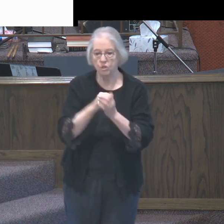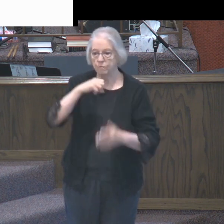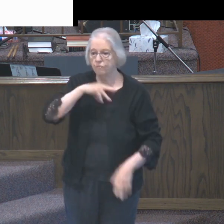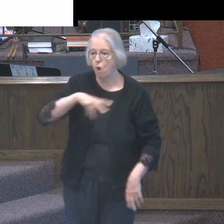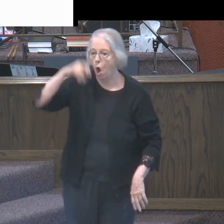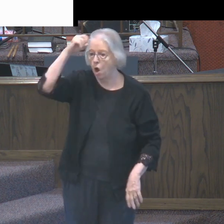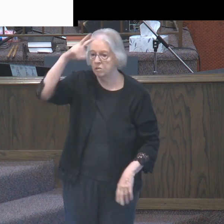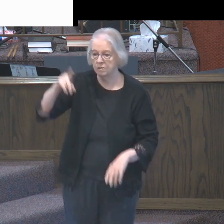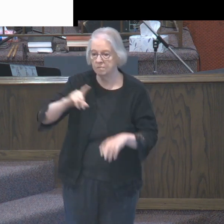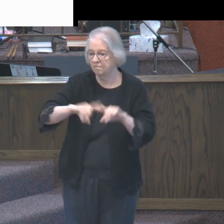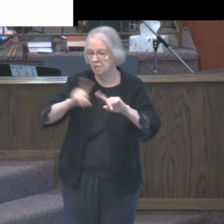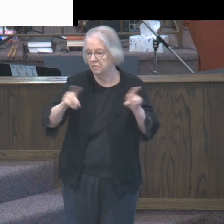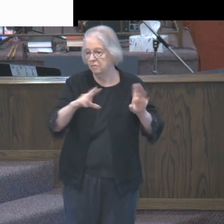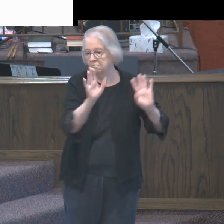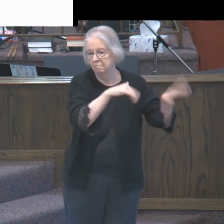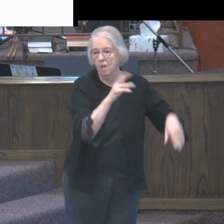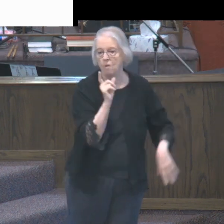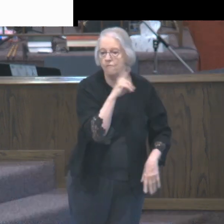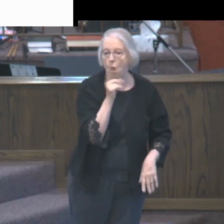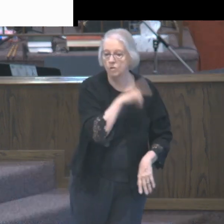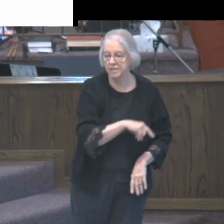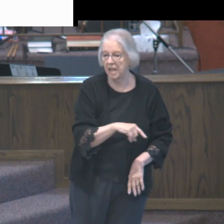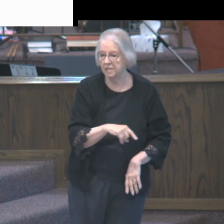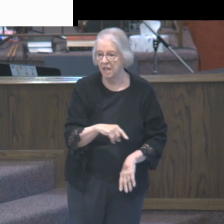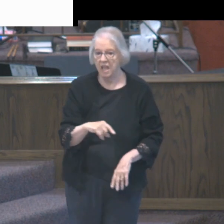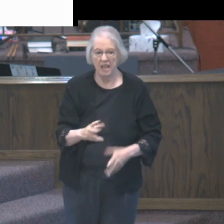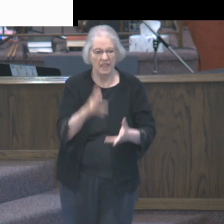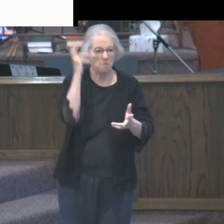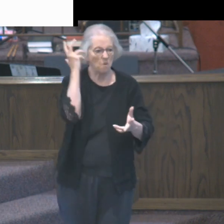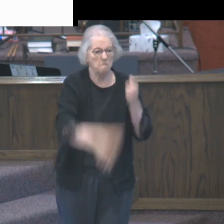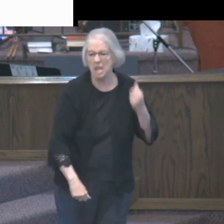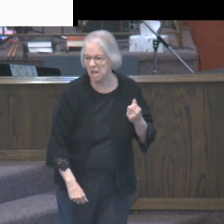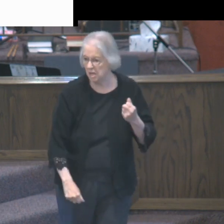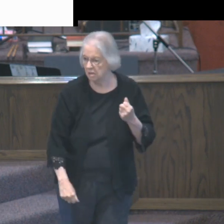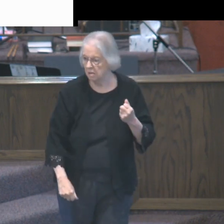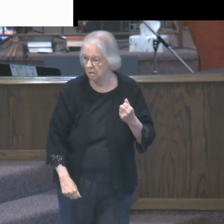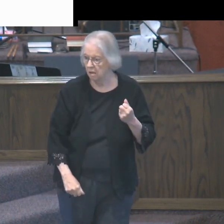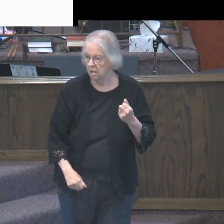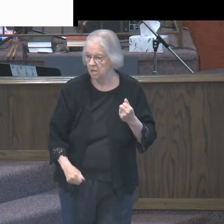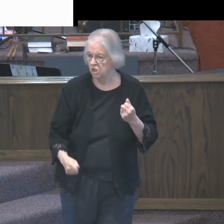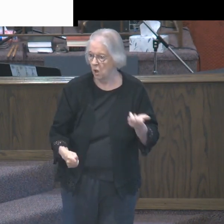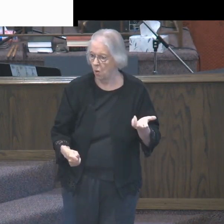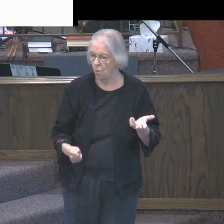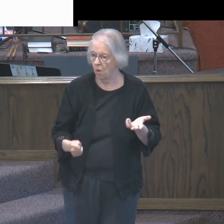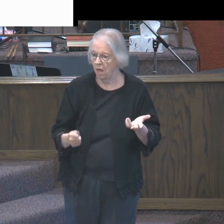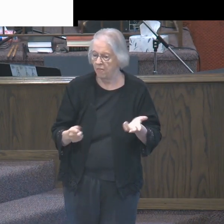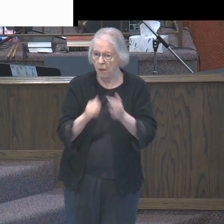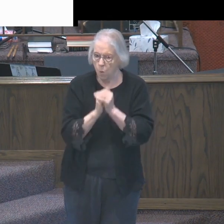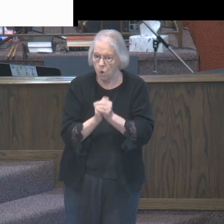of the Gentiles, they had zero desire to interact with man.